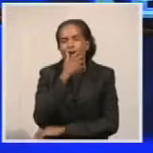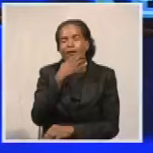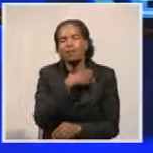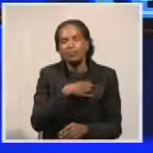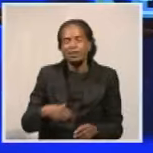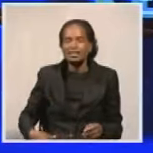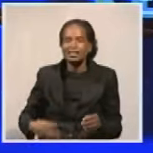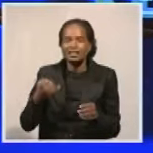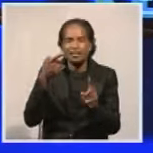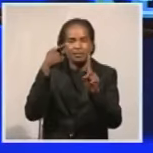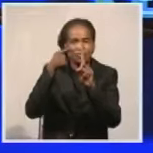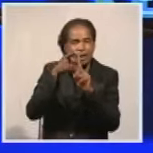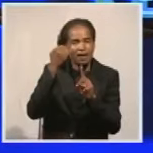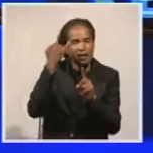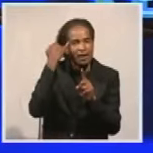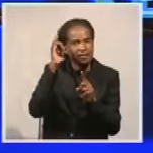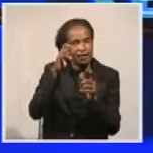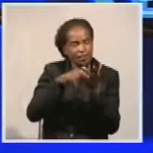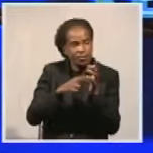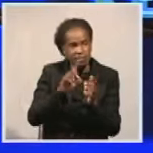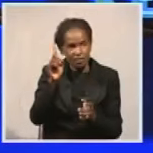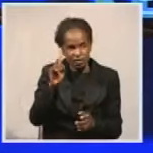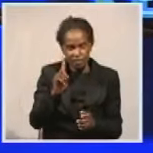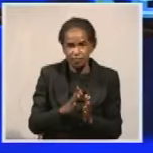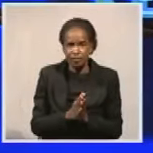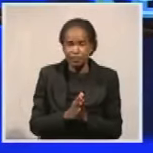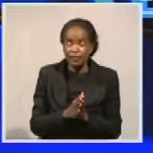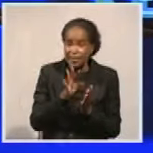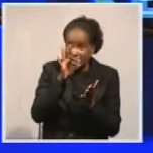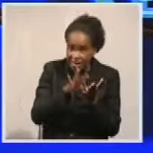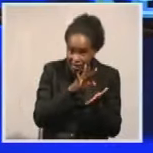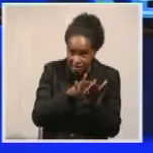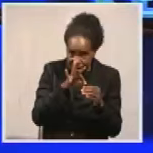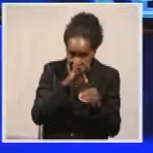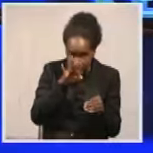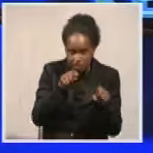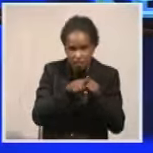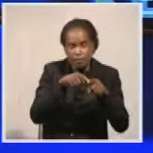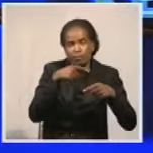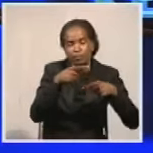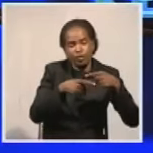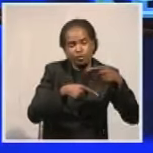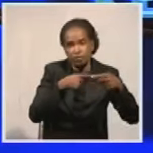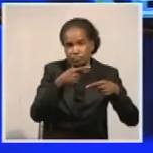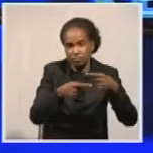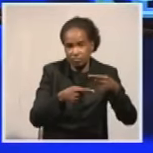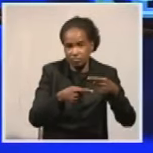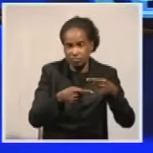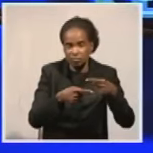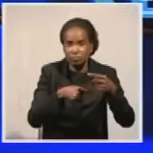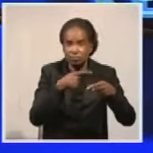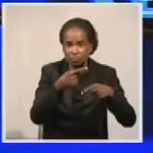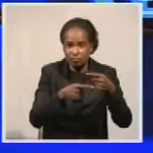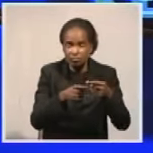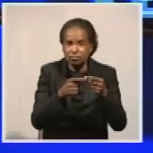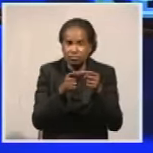the elections are a process that must be guided